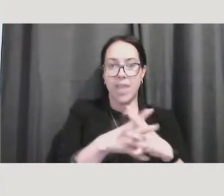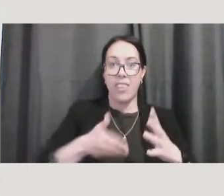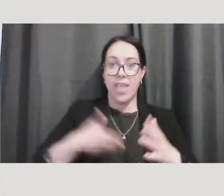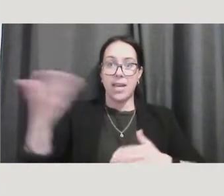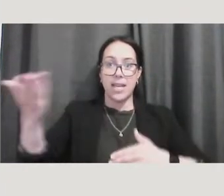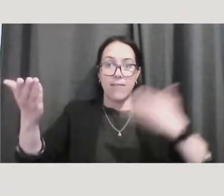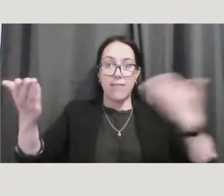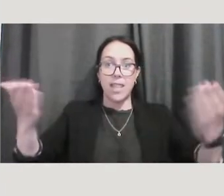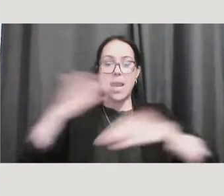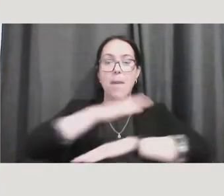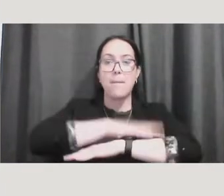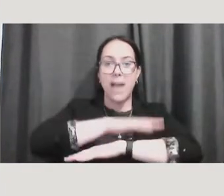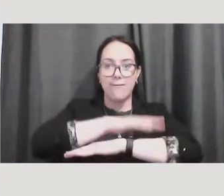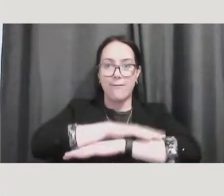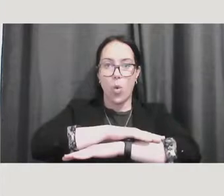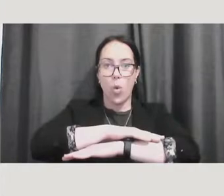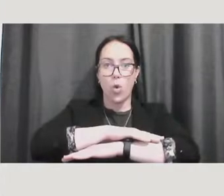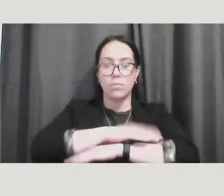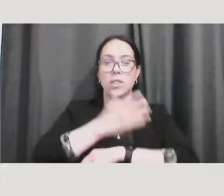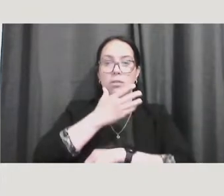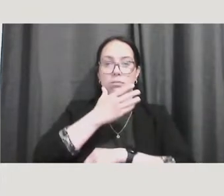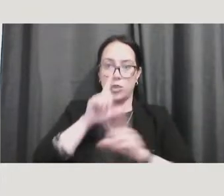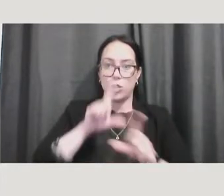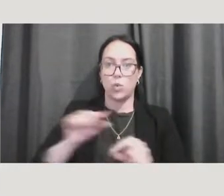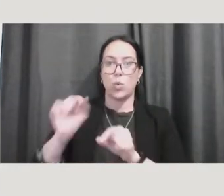giving them the resource that they require